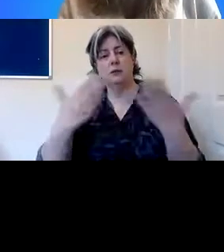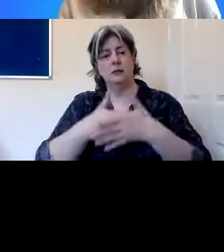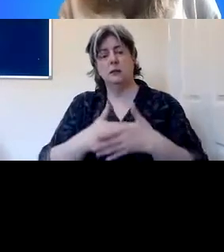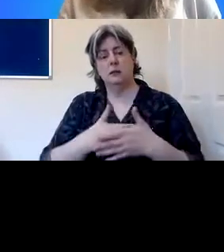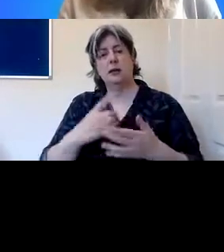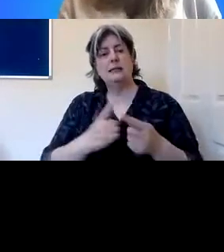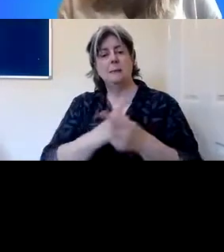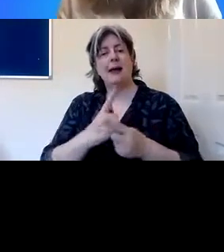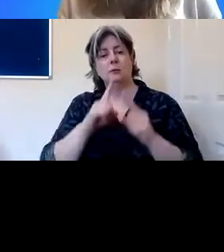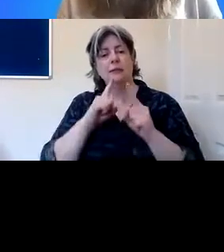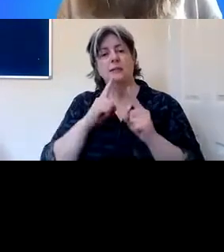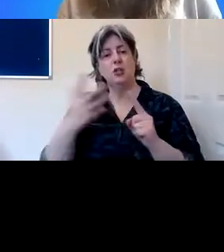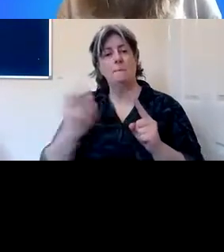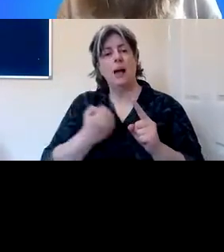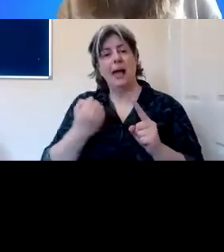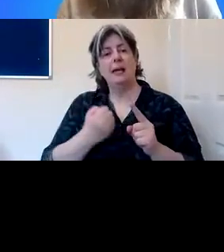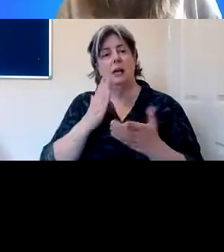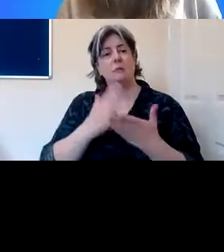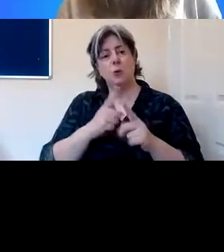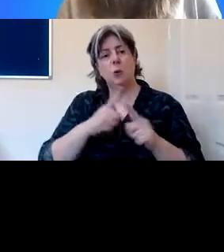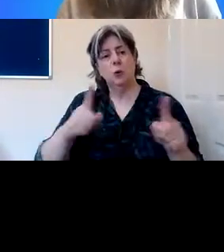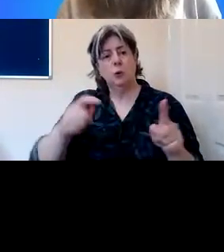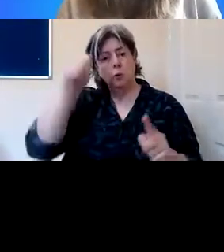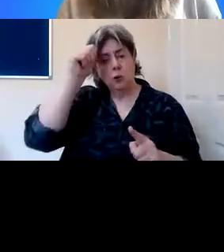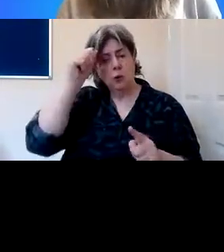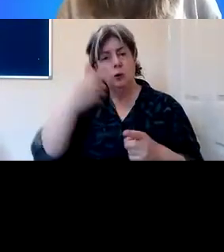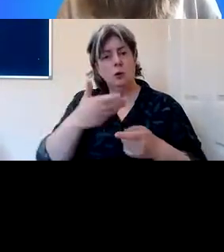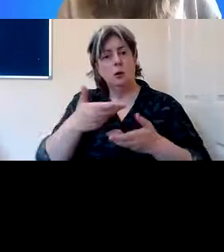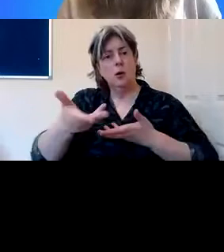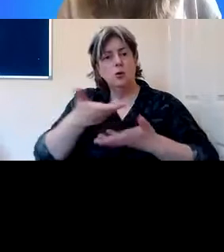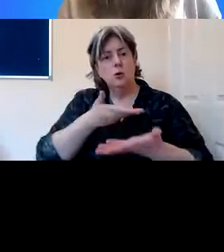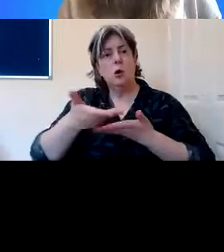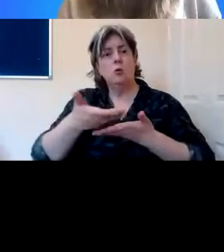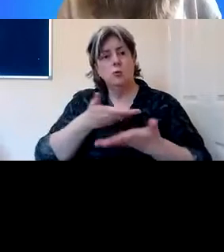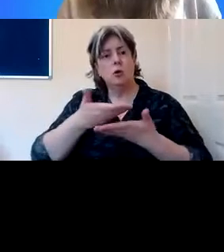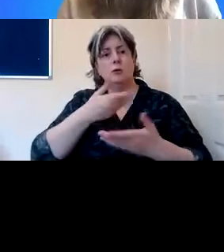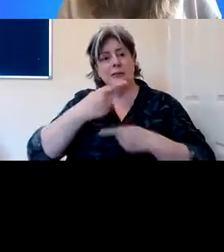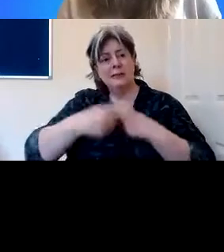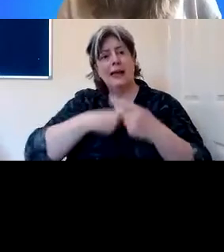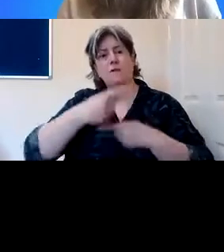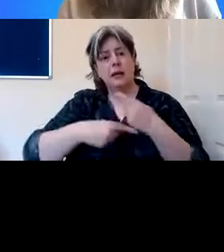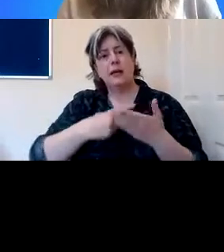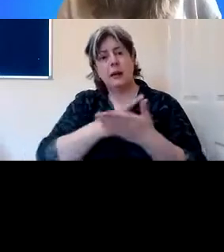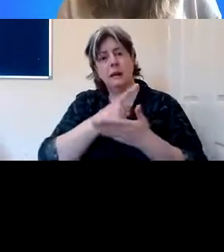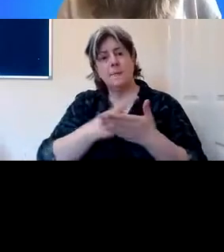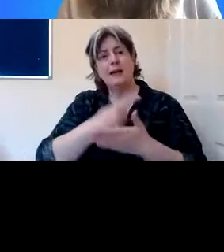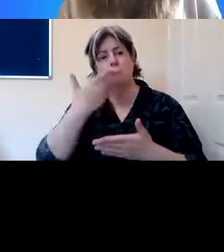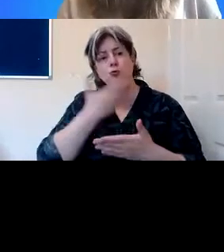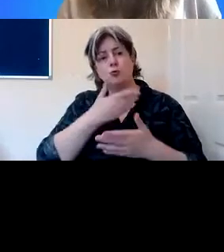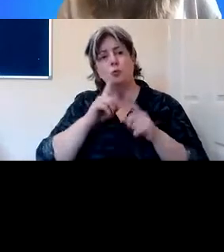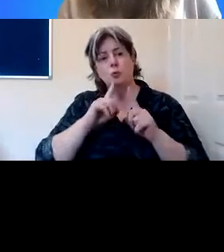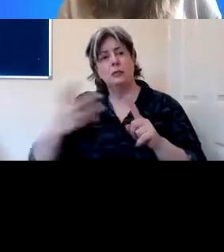sure you're all familiar with the negotiations that go on every year around the school teachers' pay and conditions document in